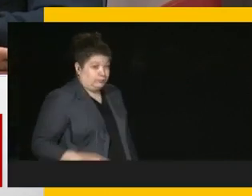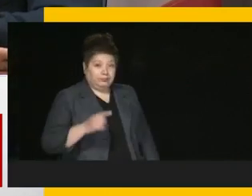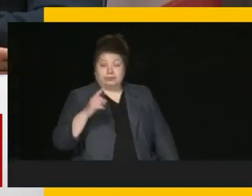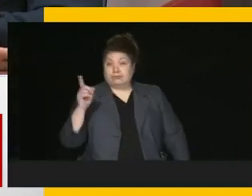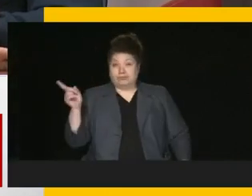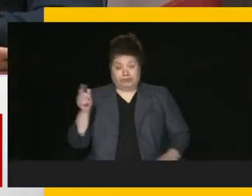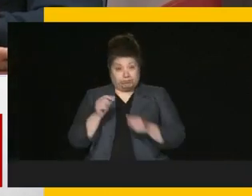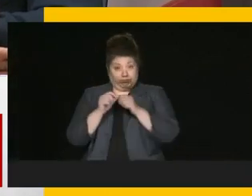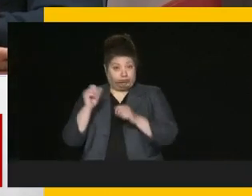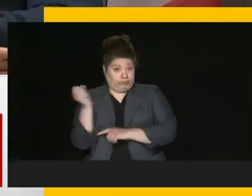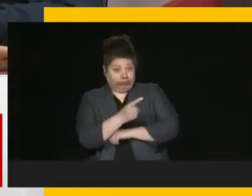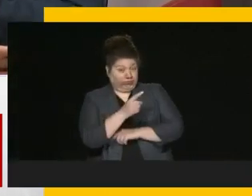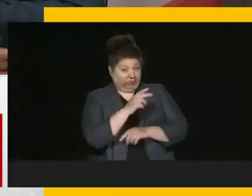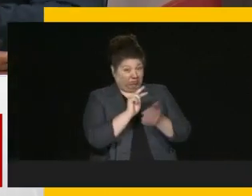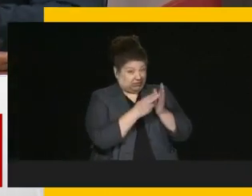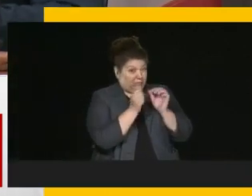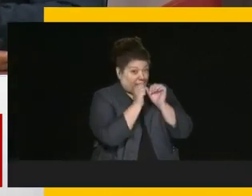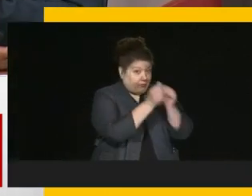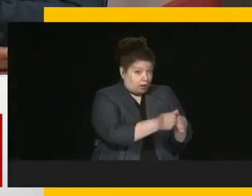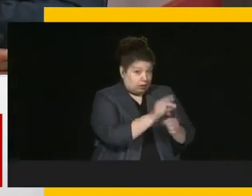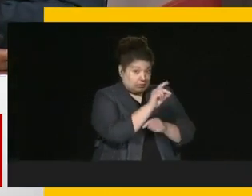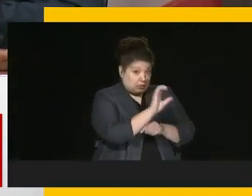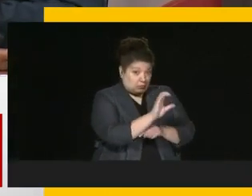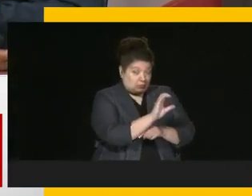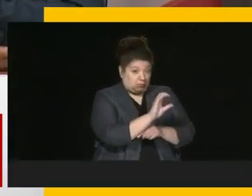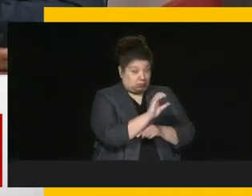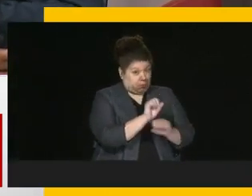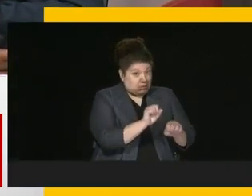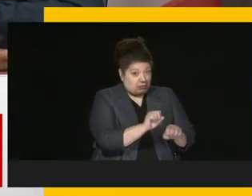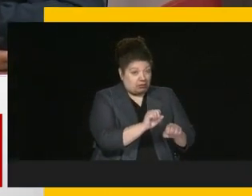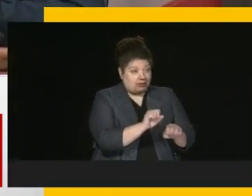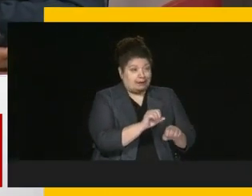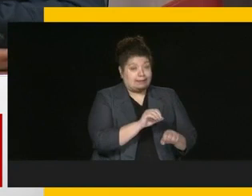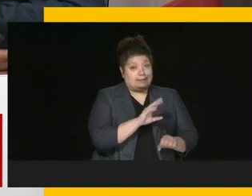Answer by Dr. New. The physical distancing measures